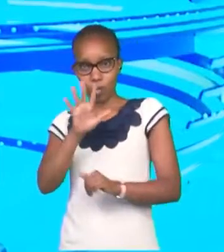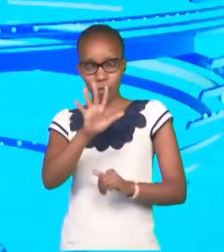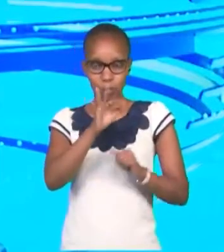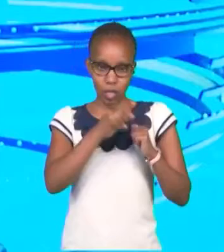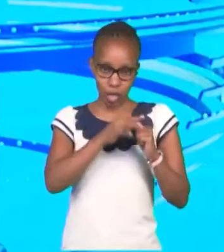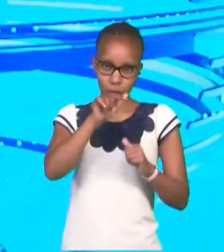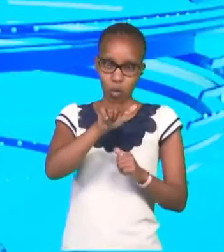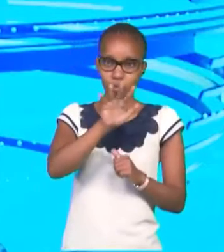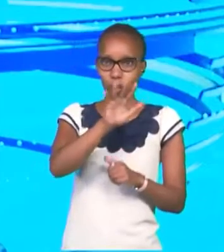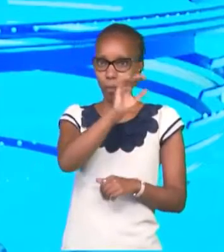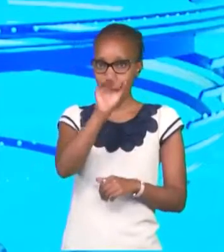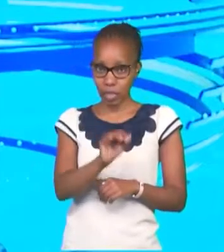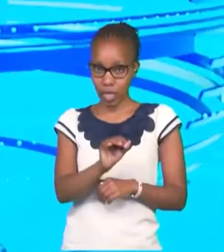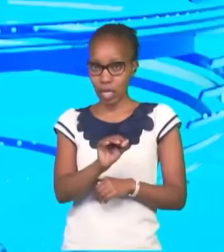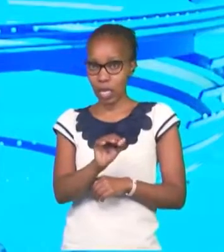to